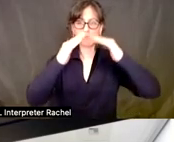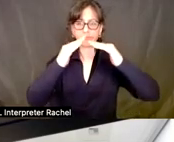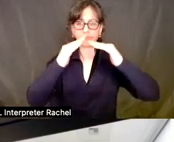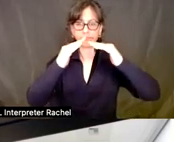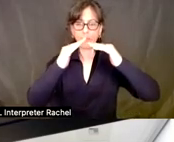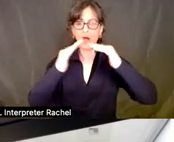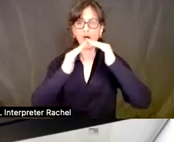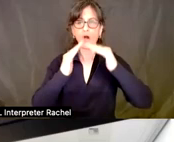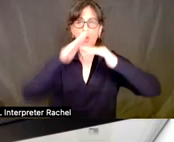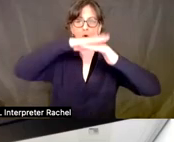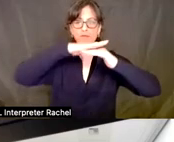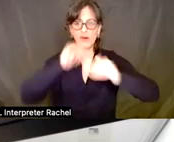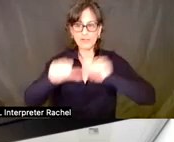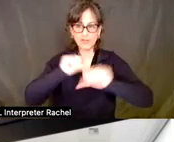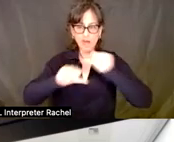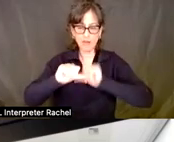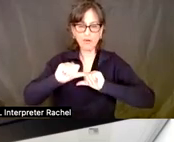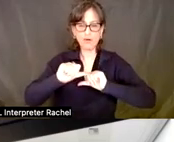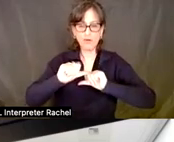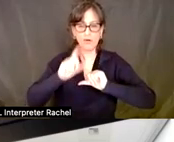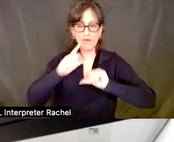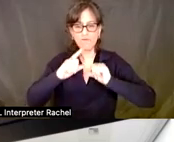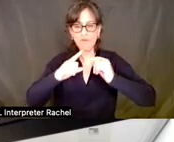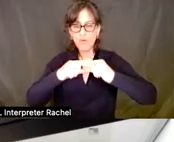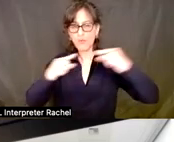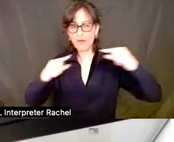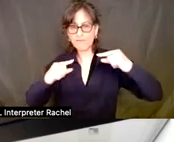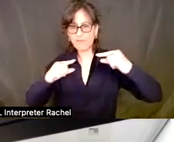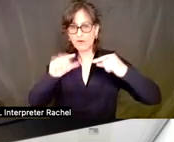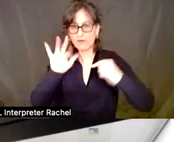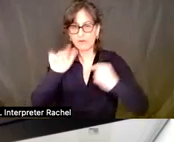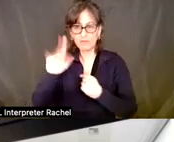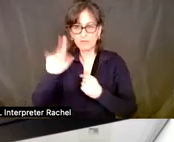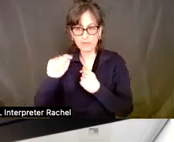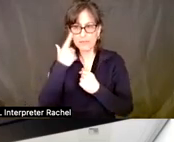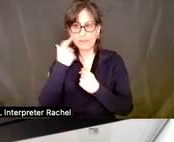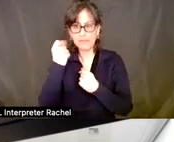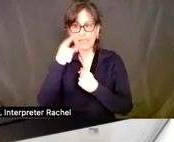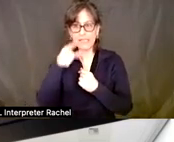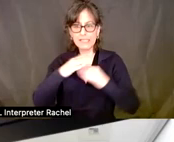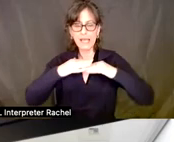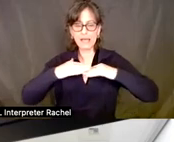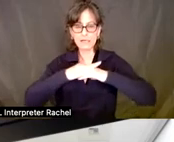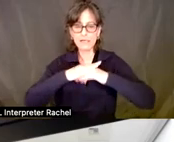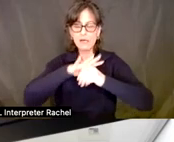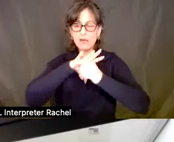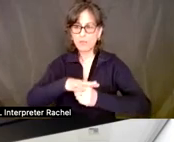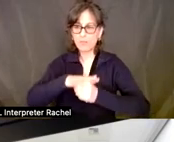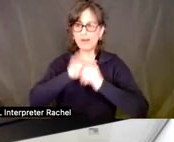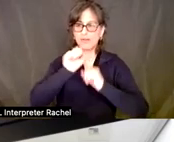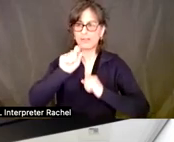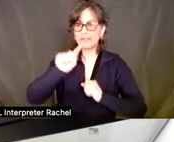over one another on thrust and reverse faults because of the compressional step over in